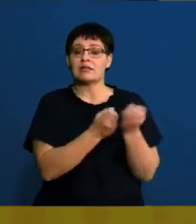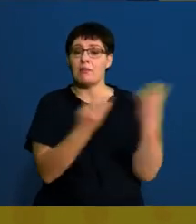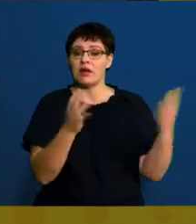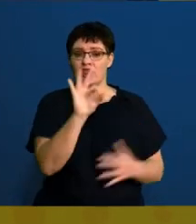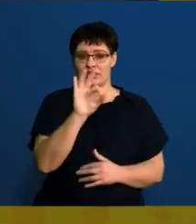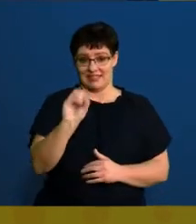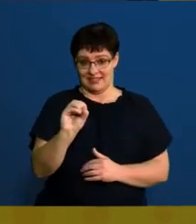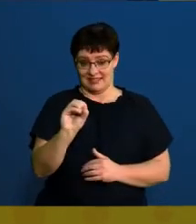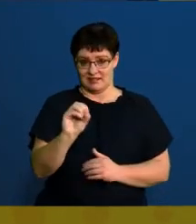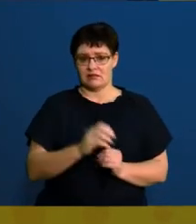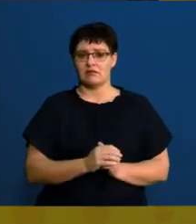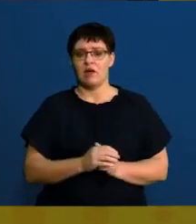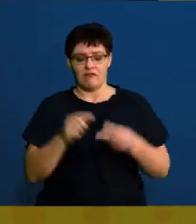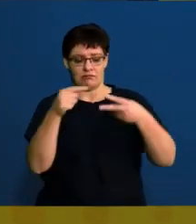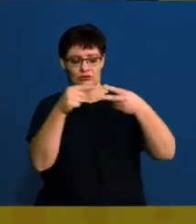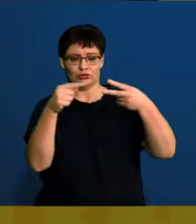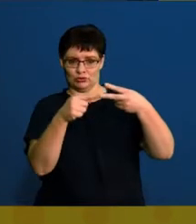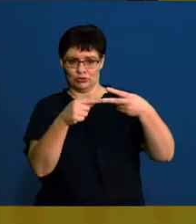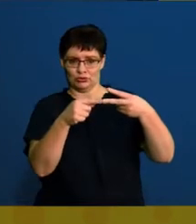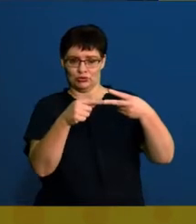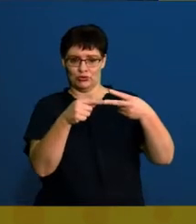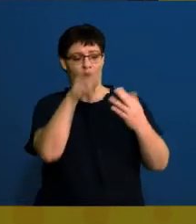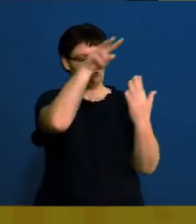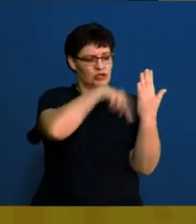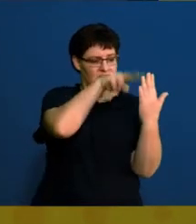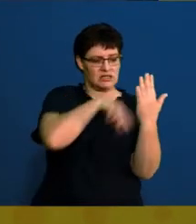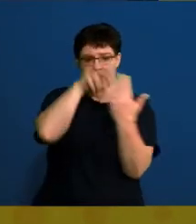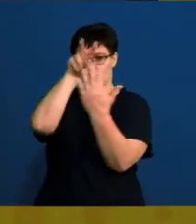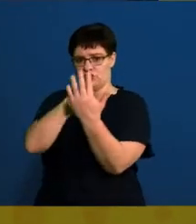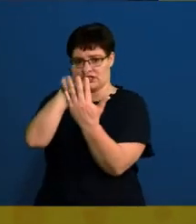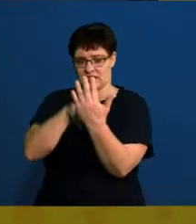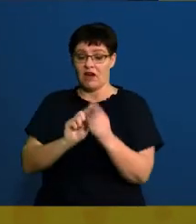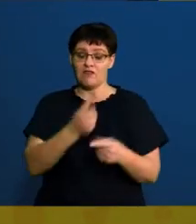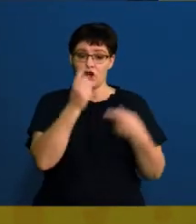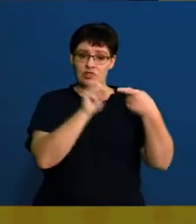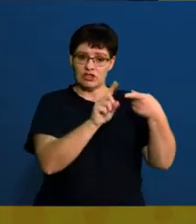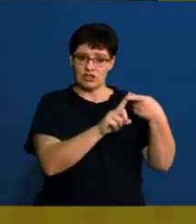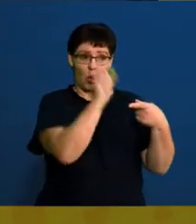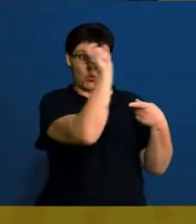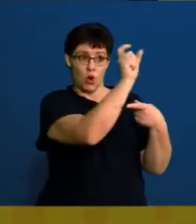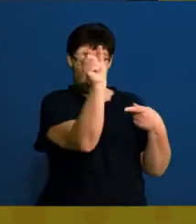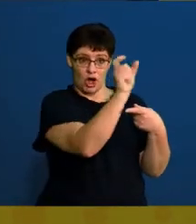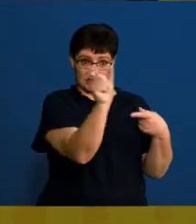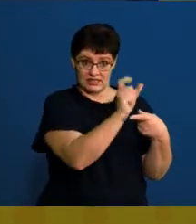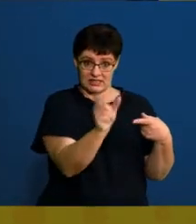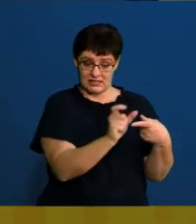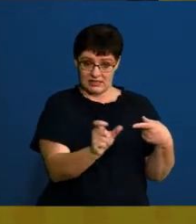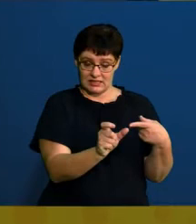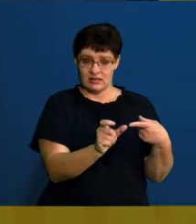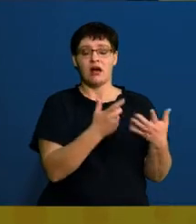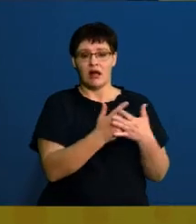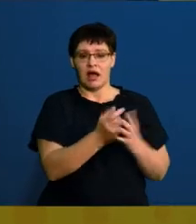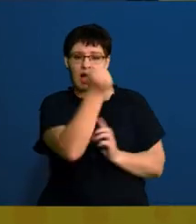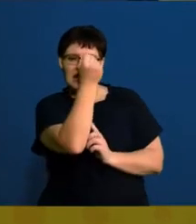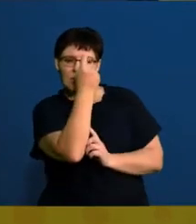this section, you will have 2 texts that you would have to read through. The first is a worded text, a